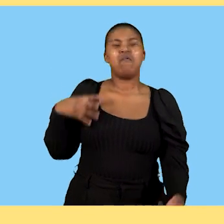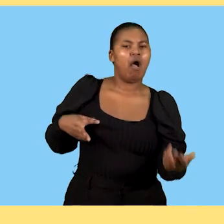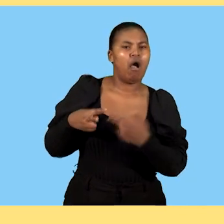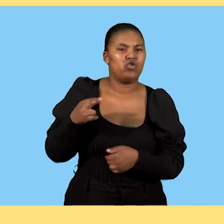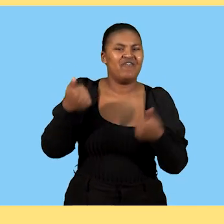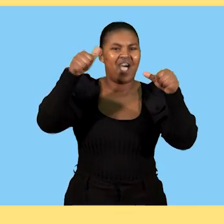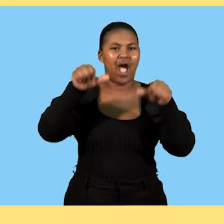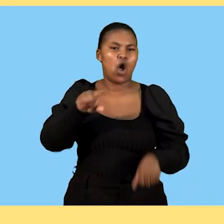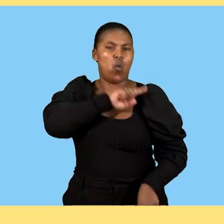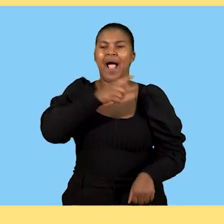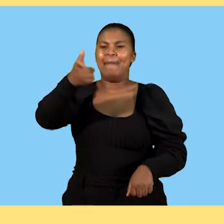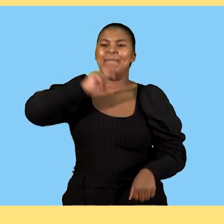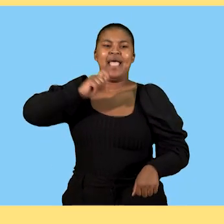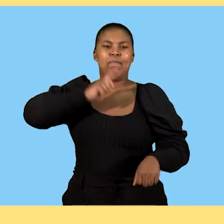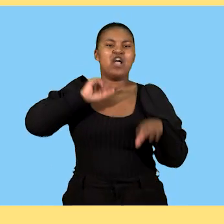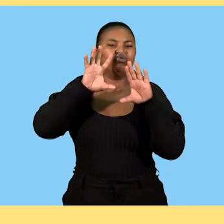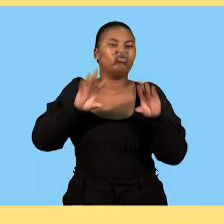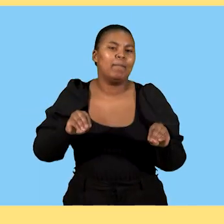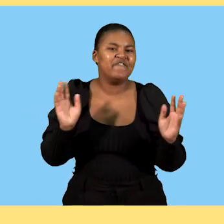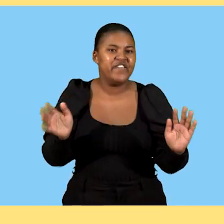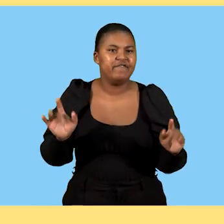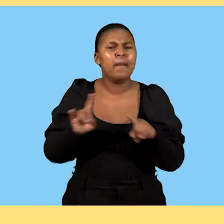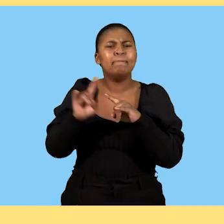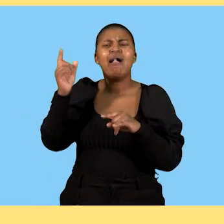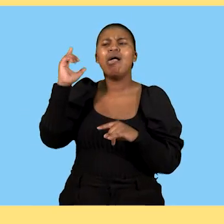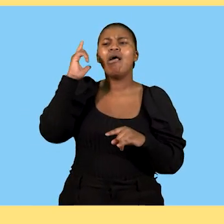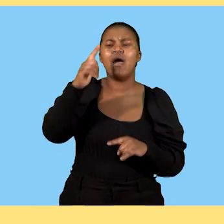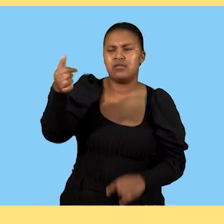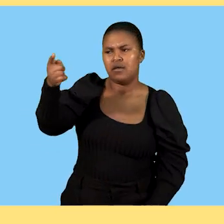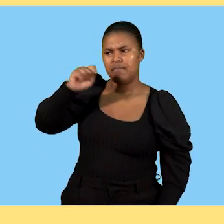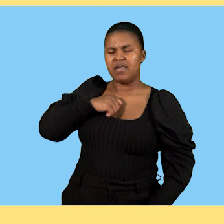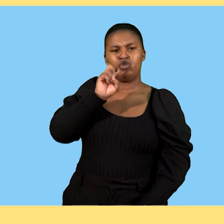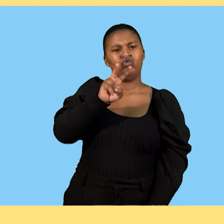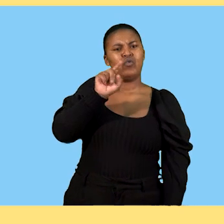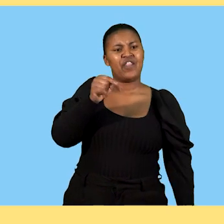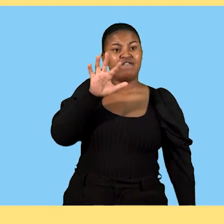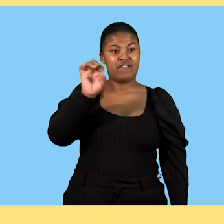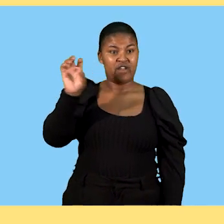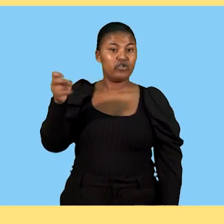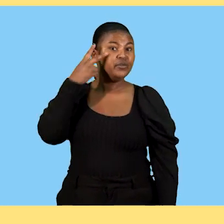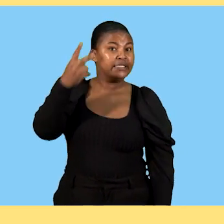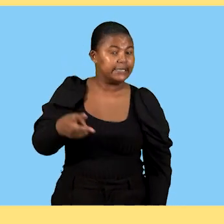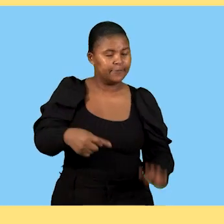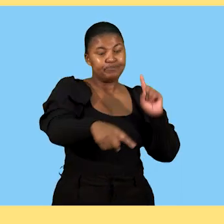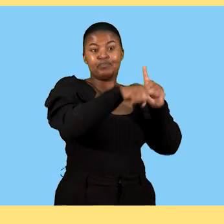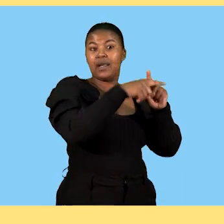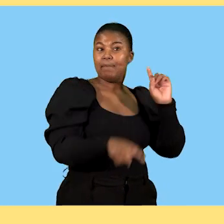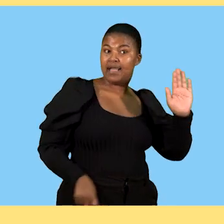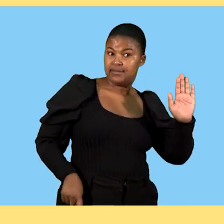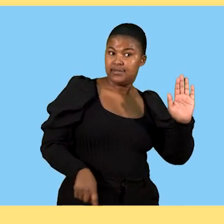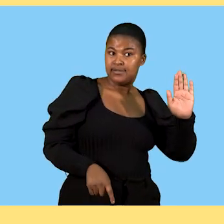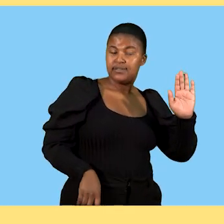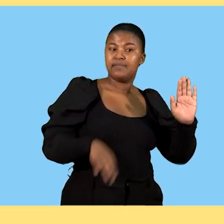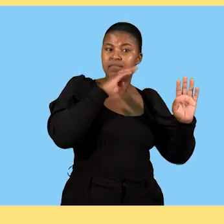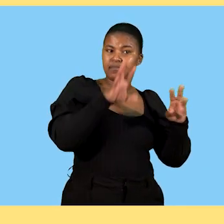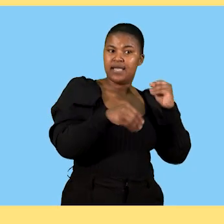recorded. So in my bank account, remember, an asset. So on the debit side, it is a plus. I'm going to